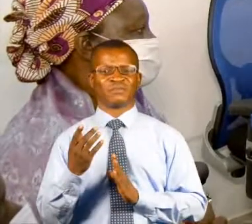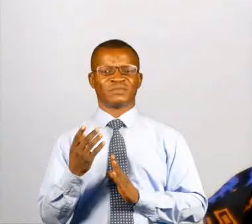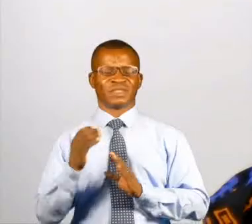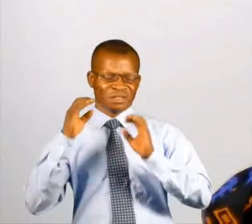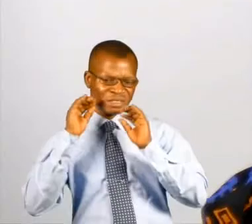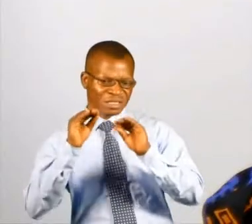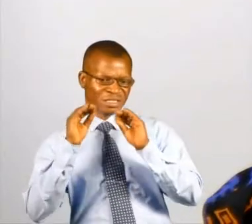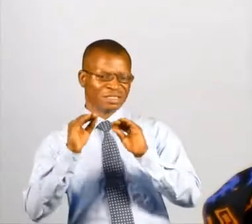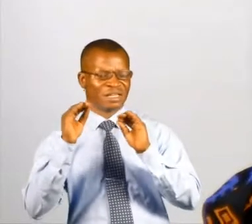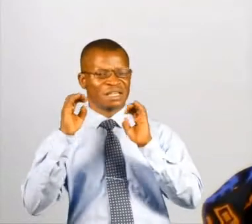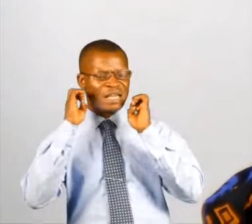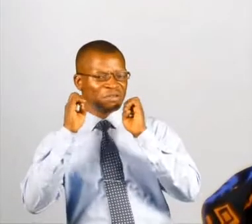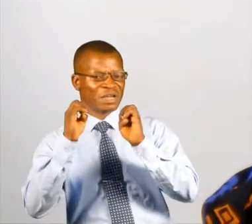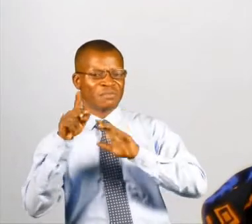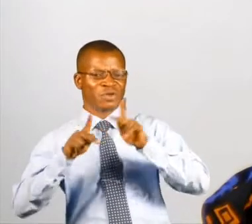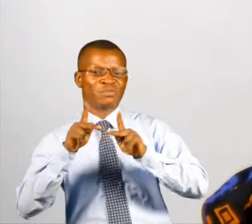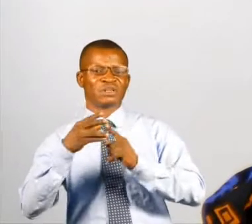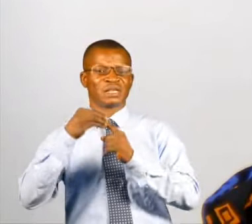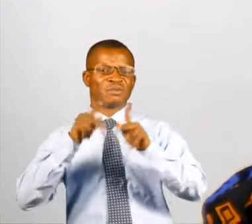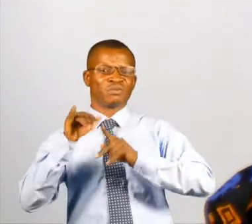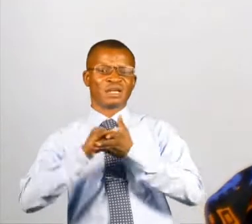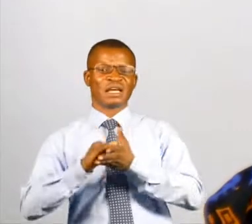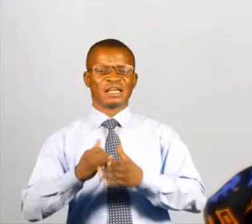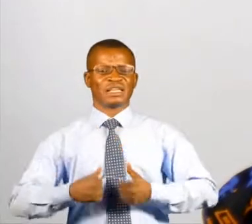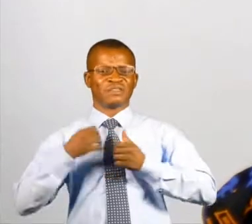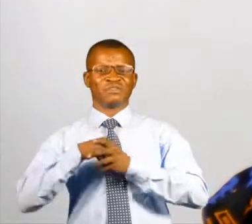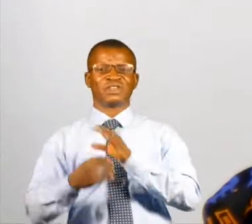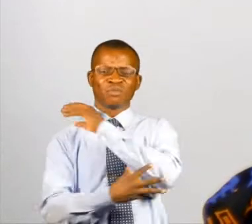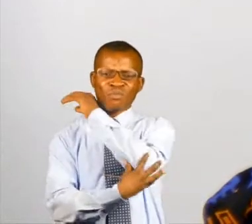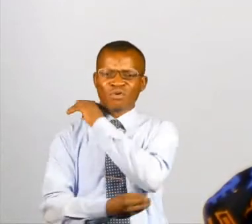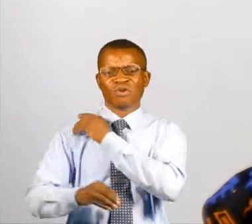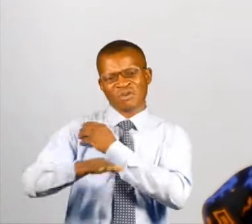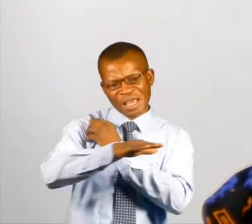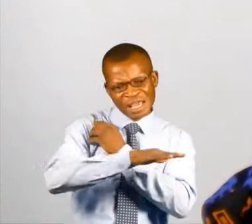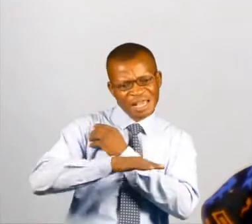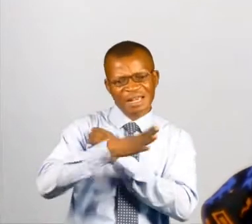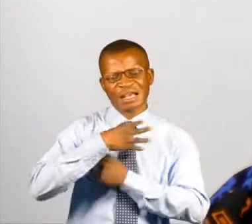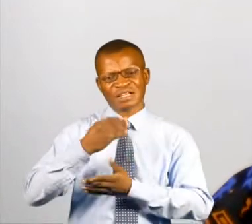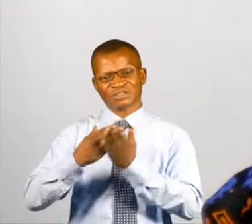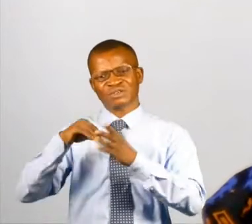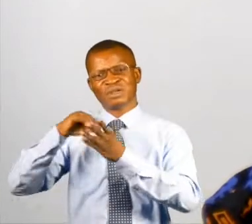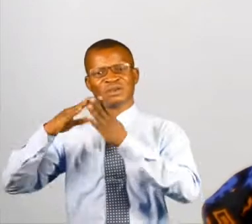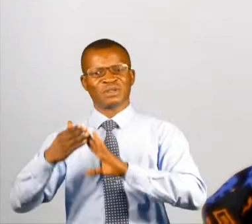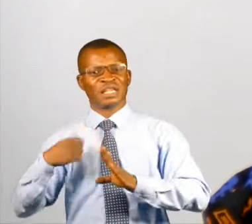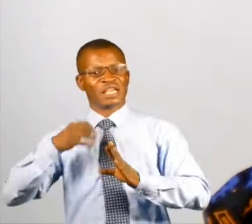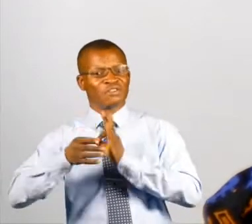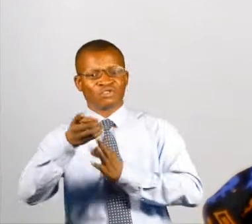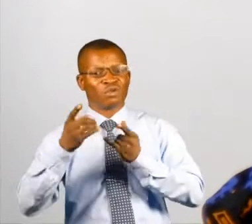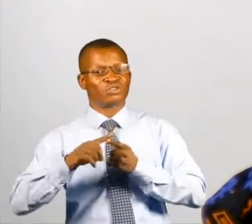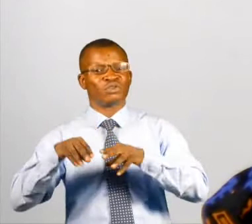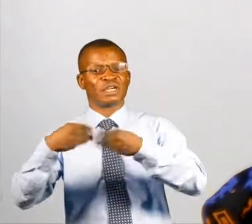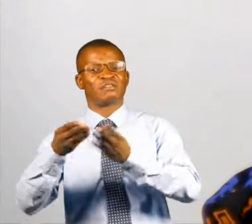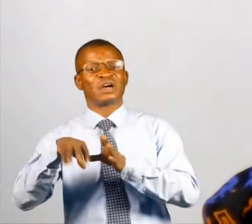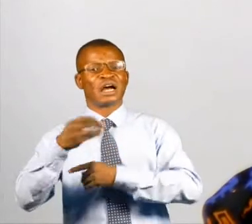educate people, especially those who live in urban poor communities and live in rural areas. If you want to give out